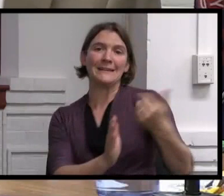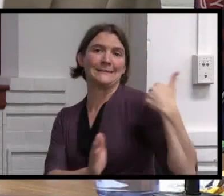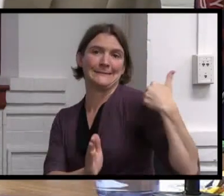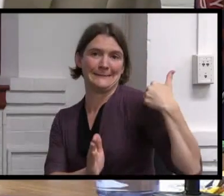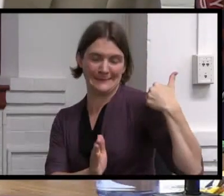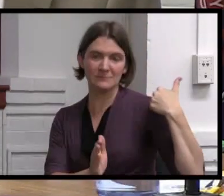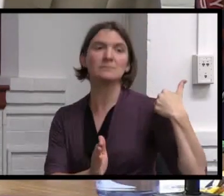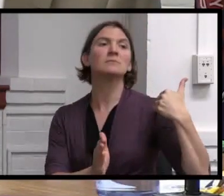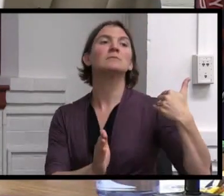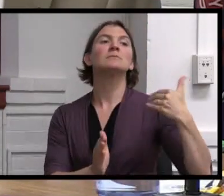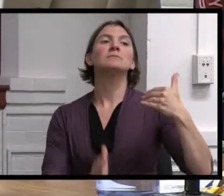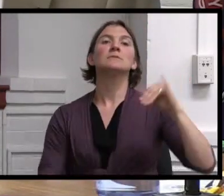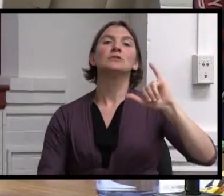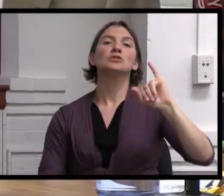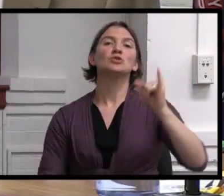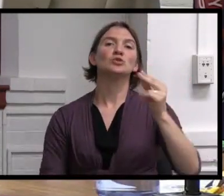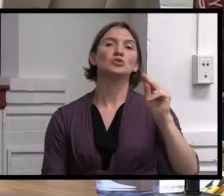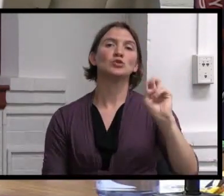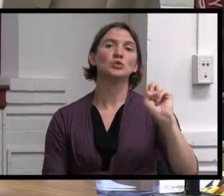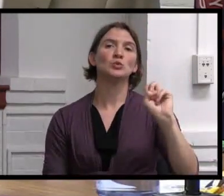the meeting minutes for the,